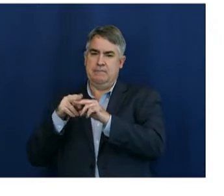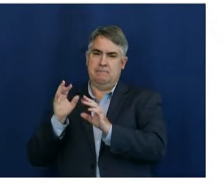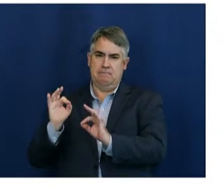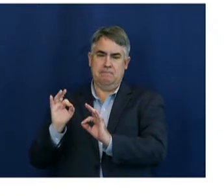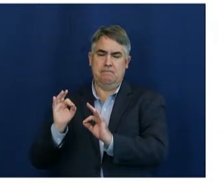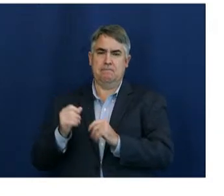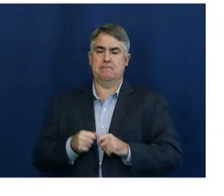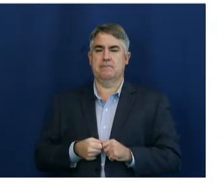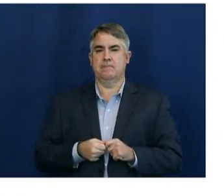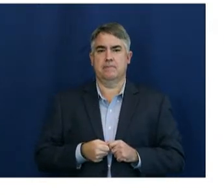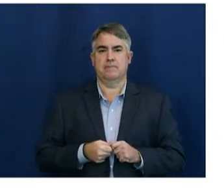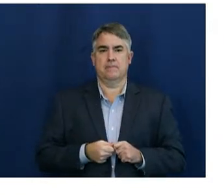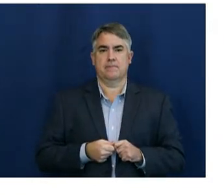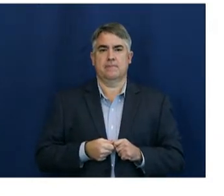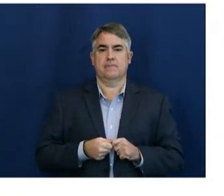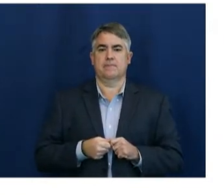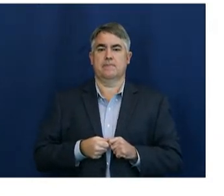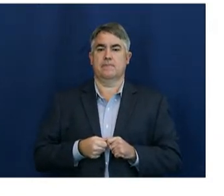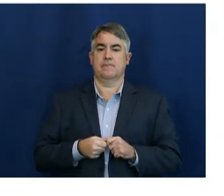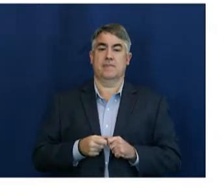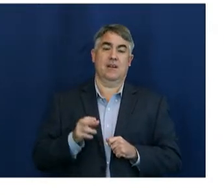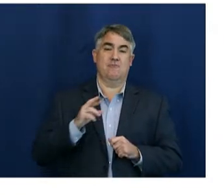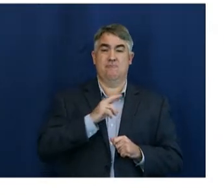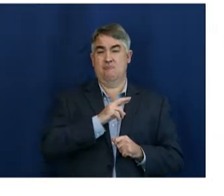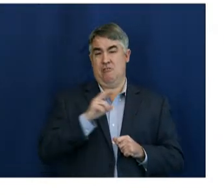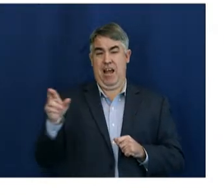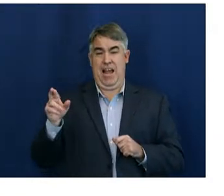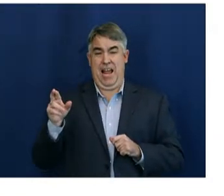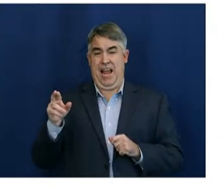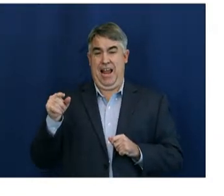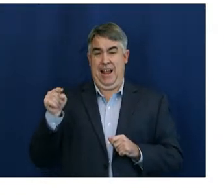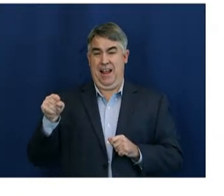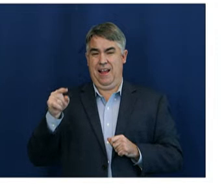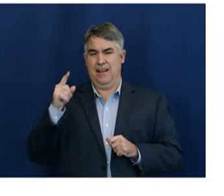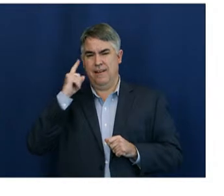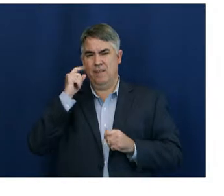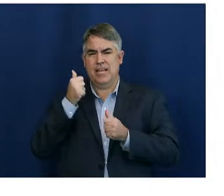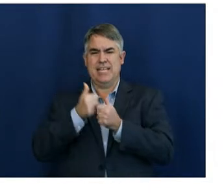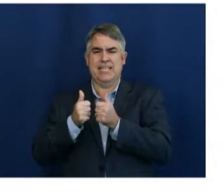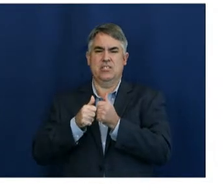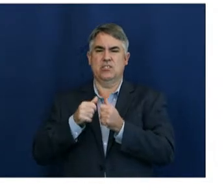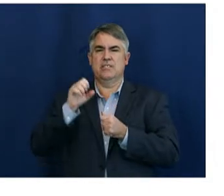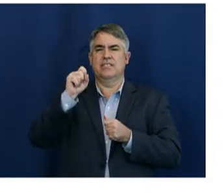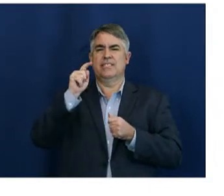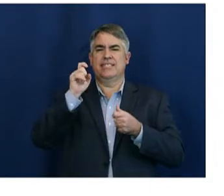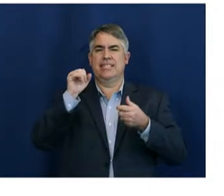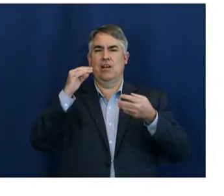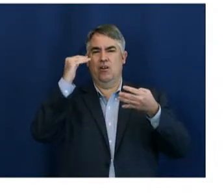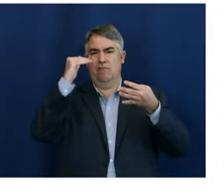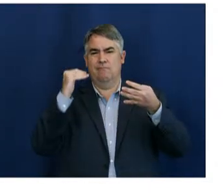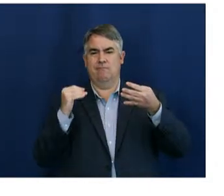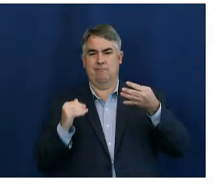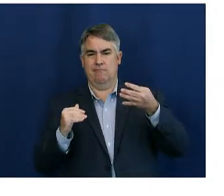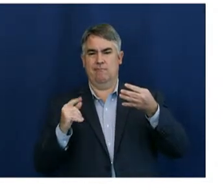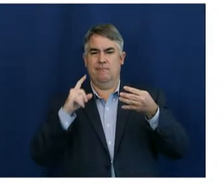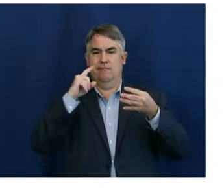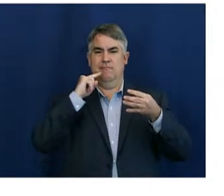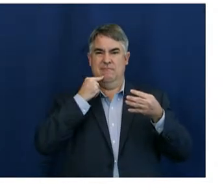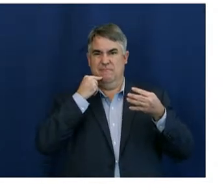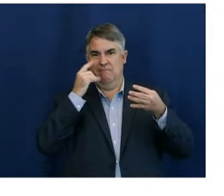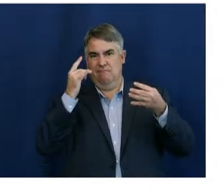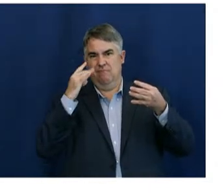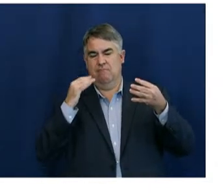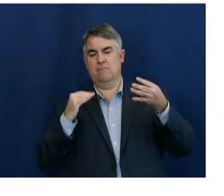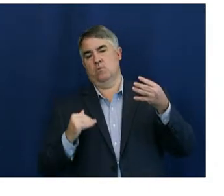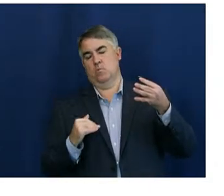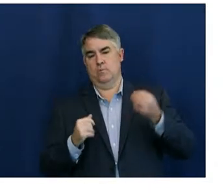On the right-hand side of this chart, what you see is where we need to be to go into other tiers. And a lot of you will remember the anxiety for a